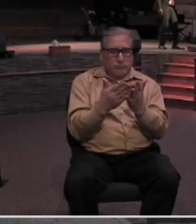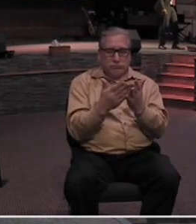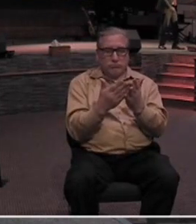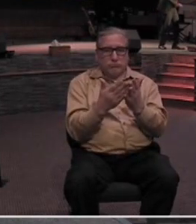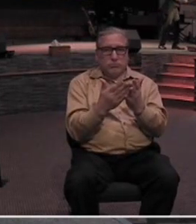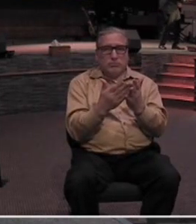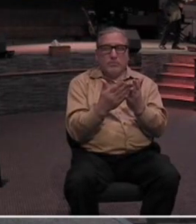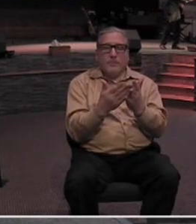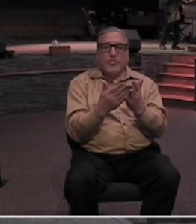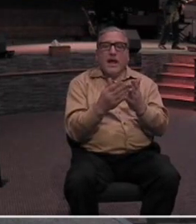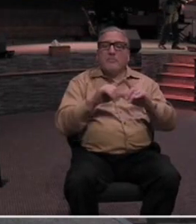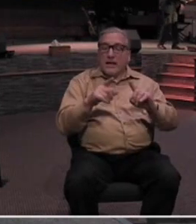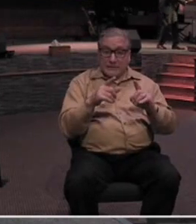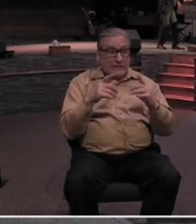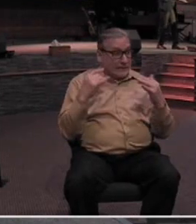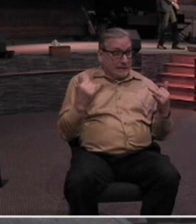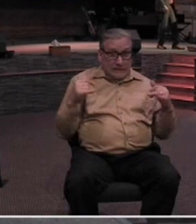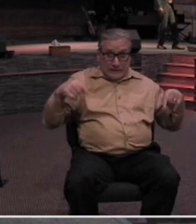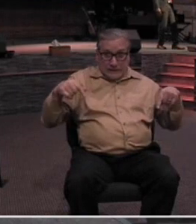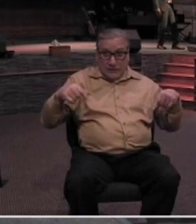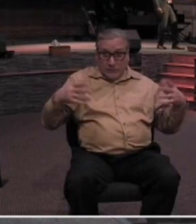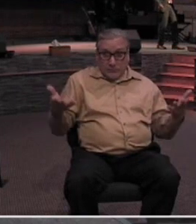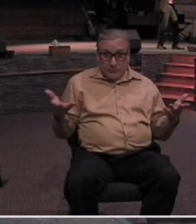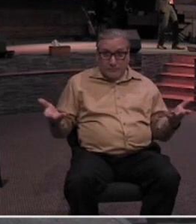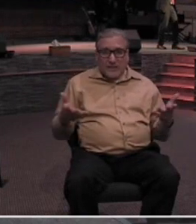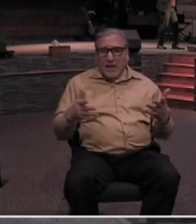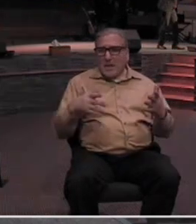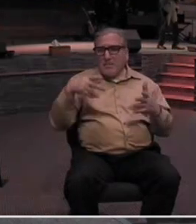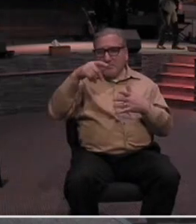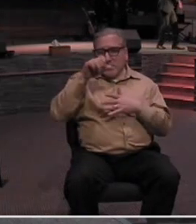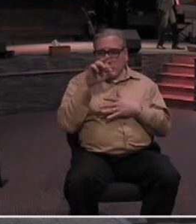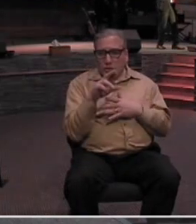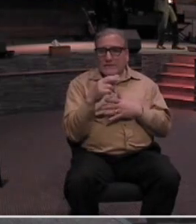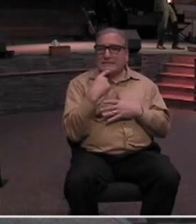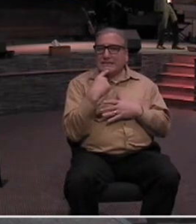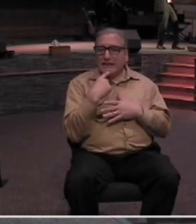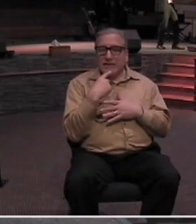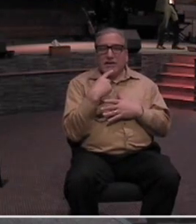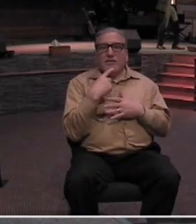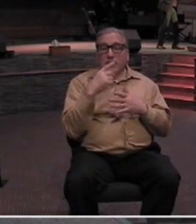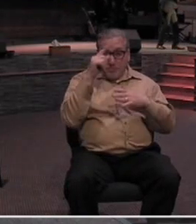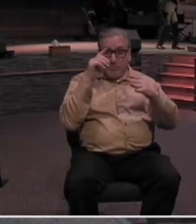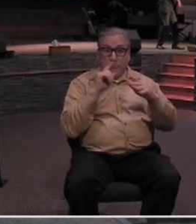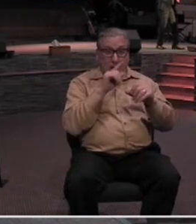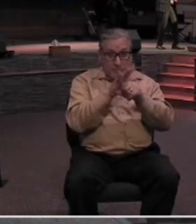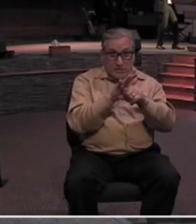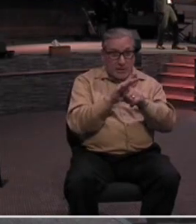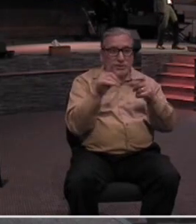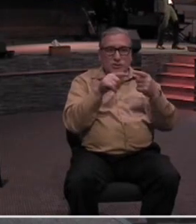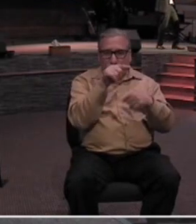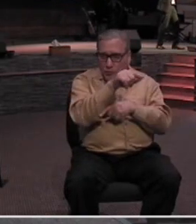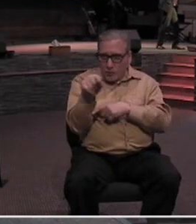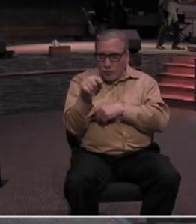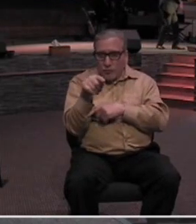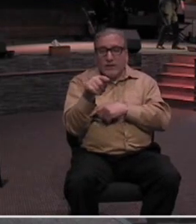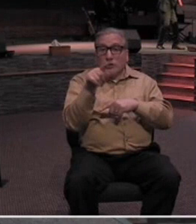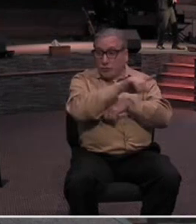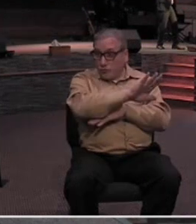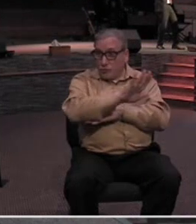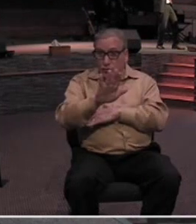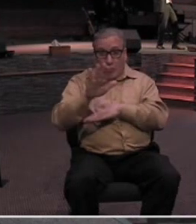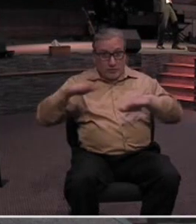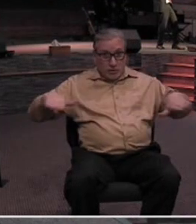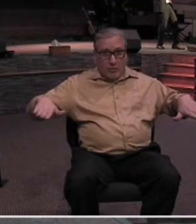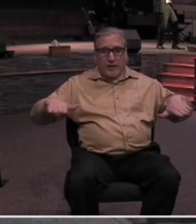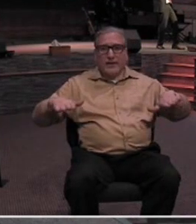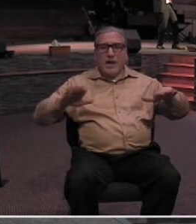can I tell somebody in this place that Peter declared that the promise is unto you and to your children